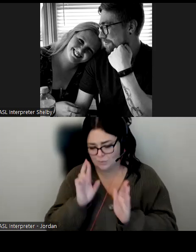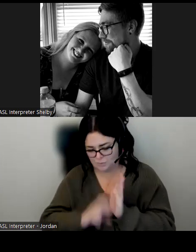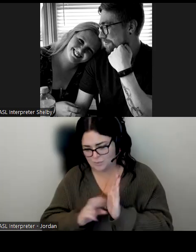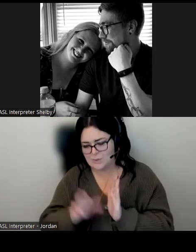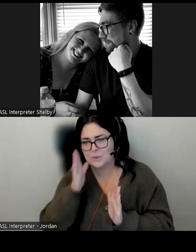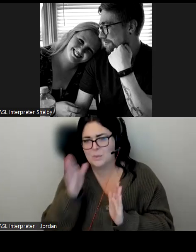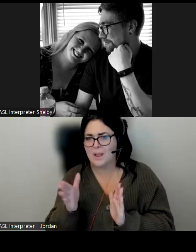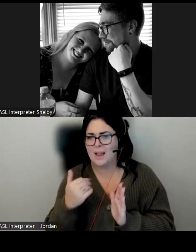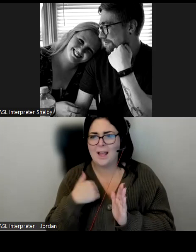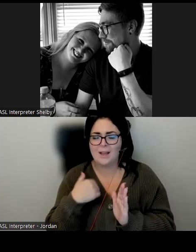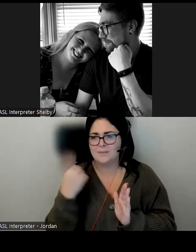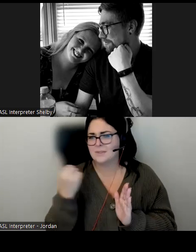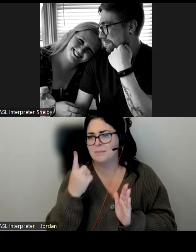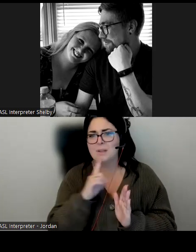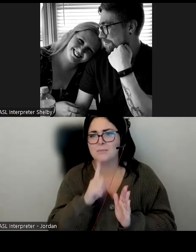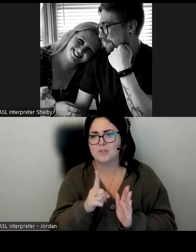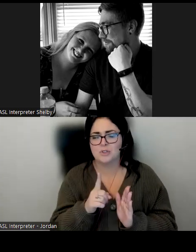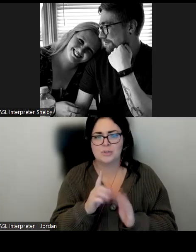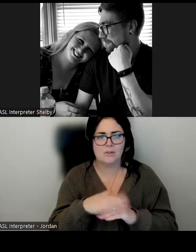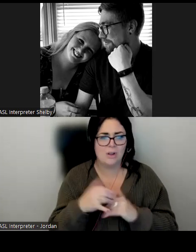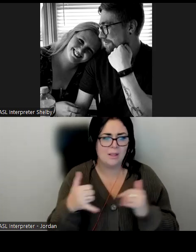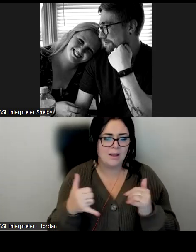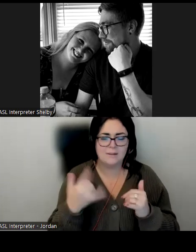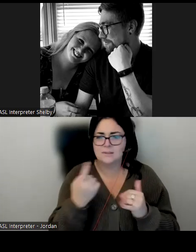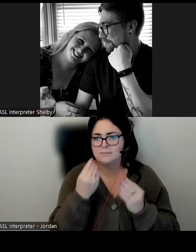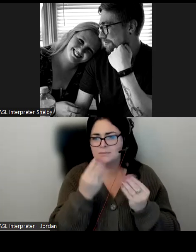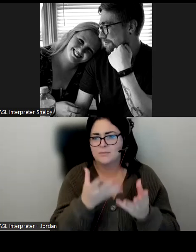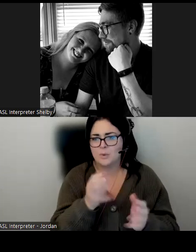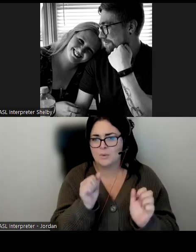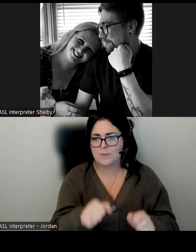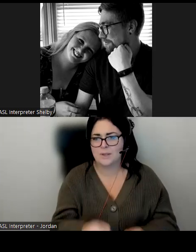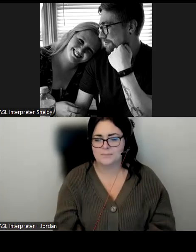have some things in my office and online that I can share with you.